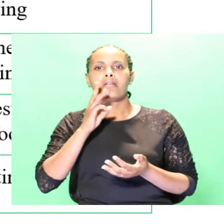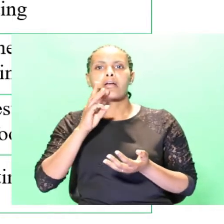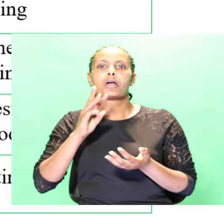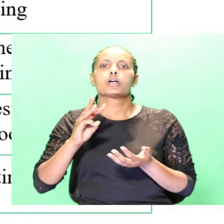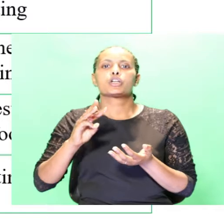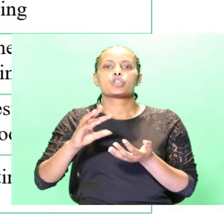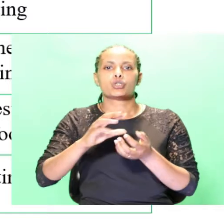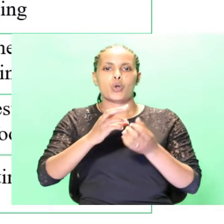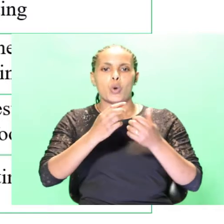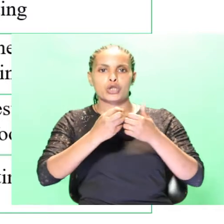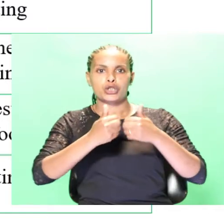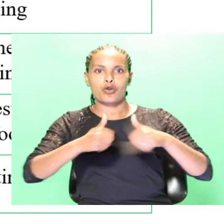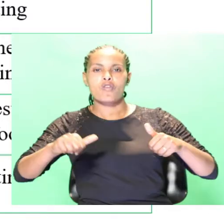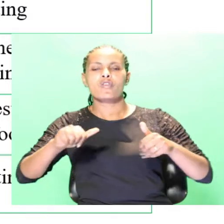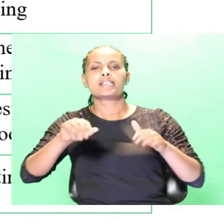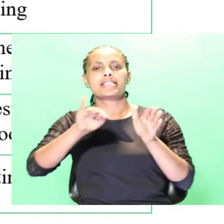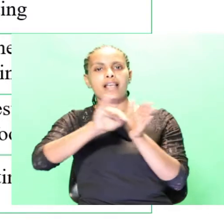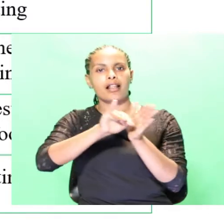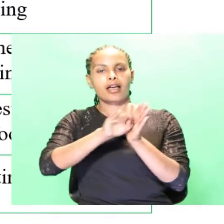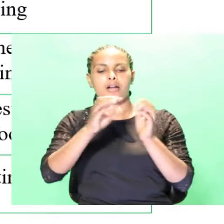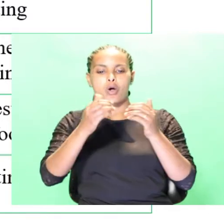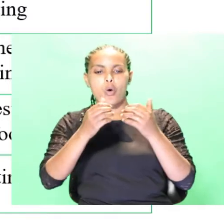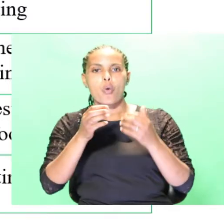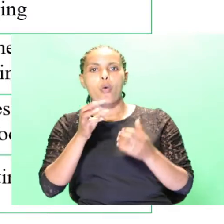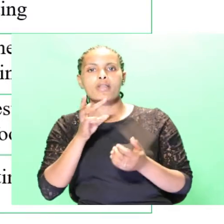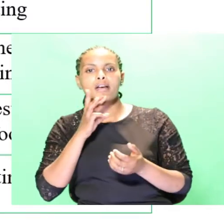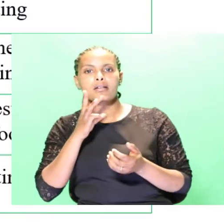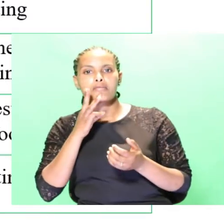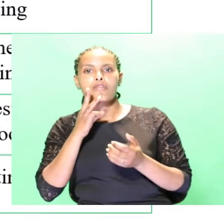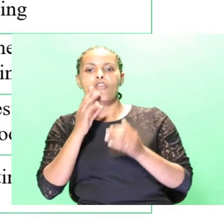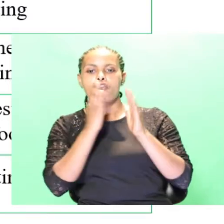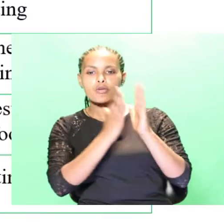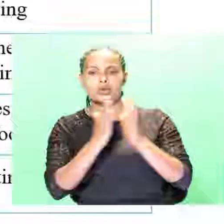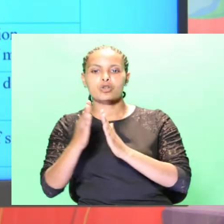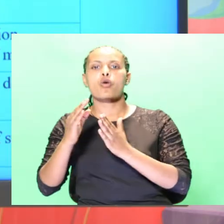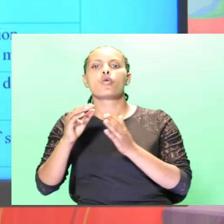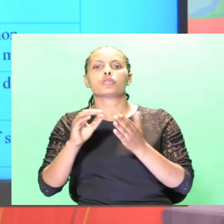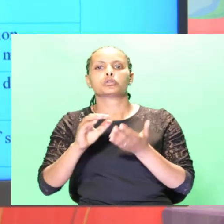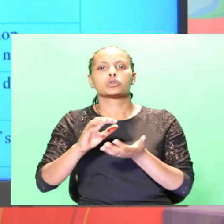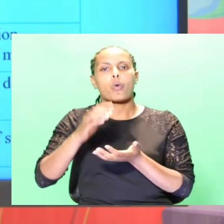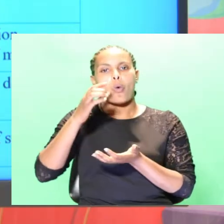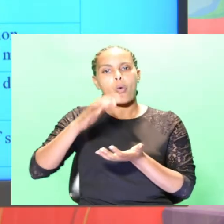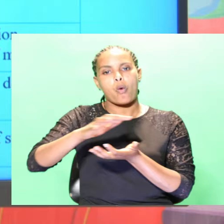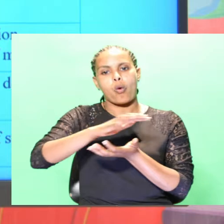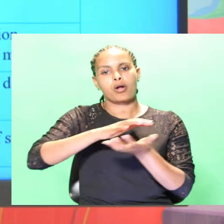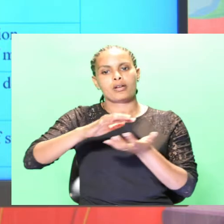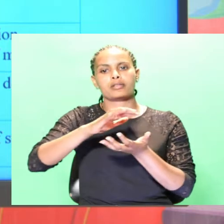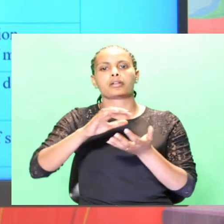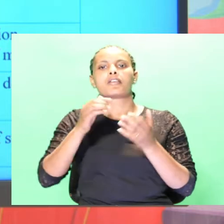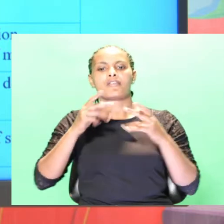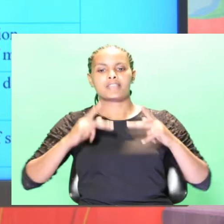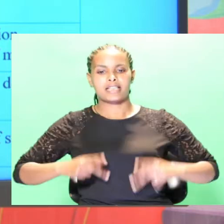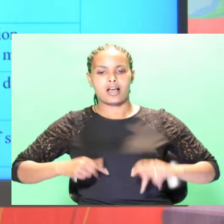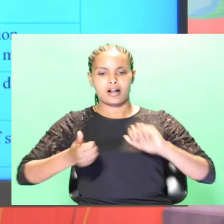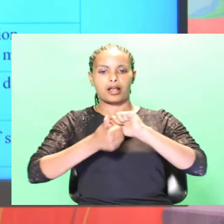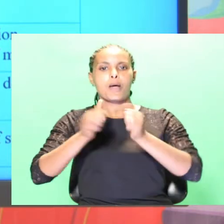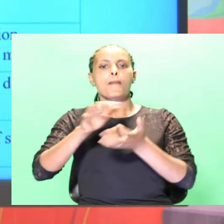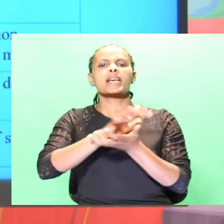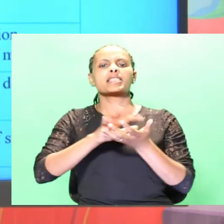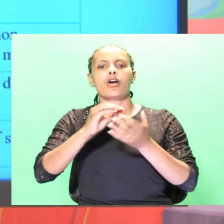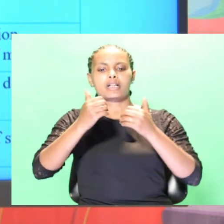dissolution of salts and water, formation of solution is an example of physical change. Mixing or